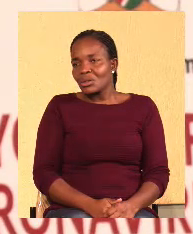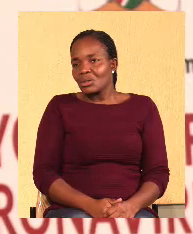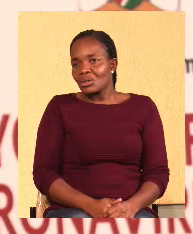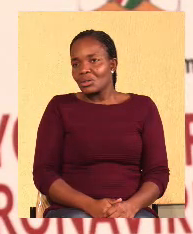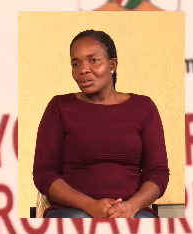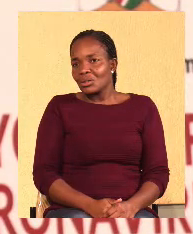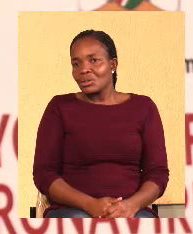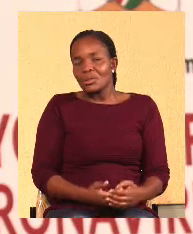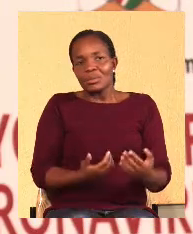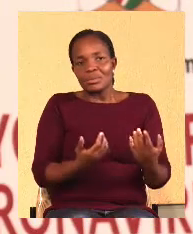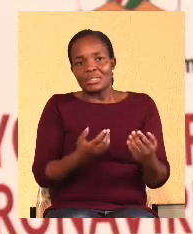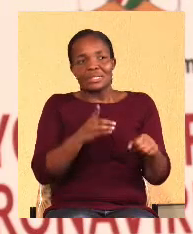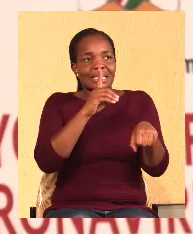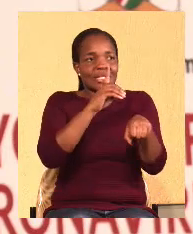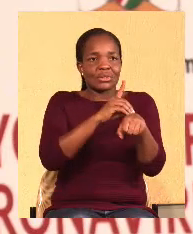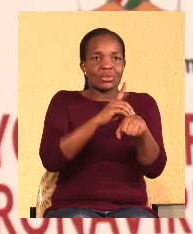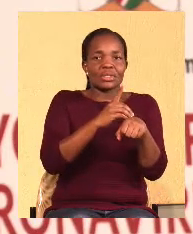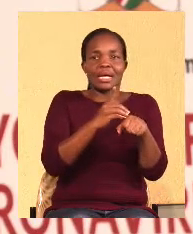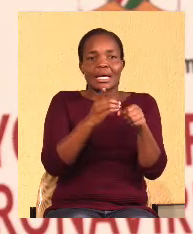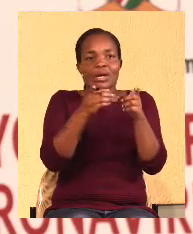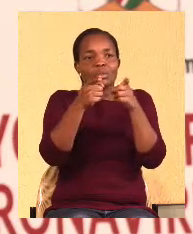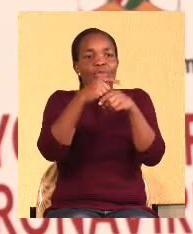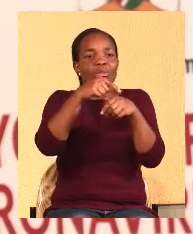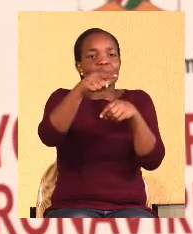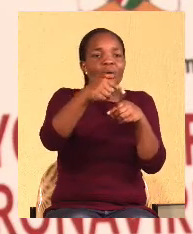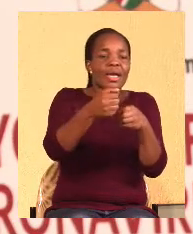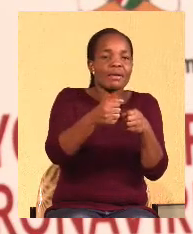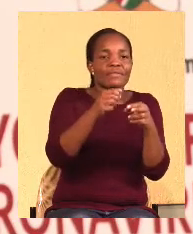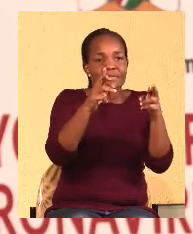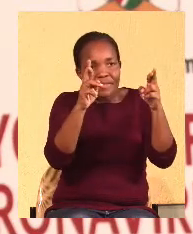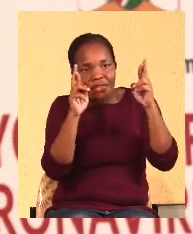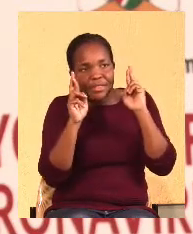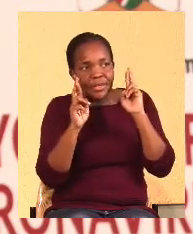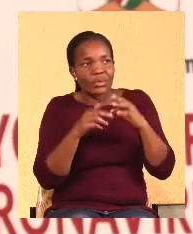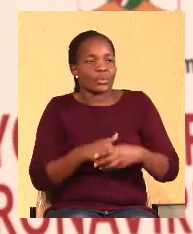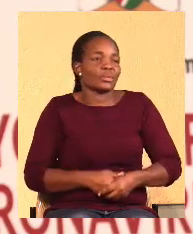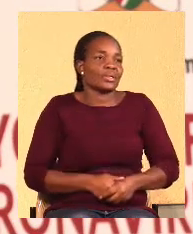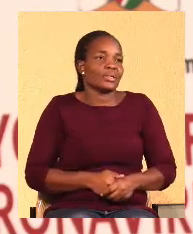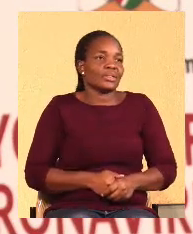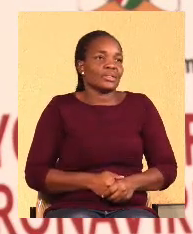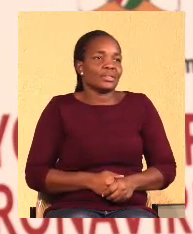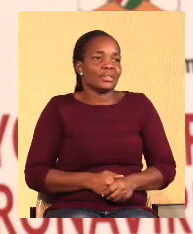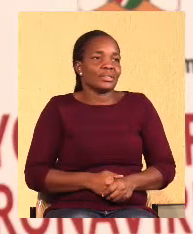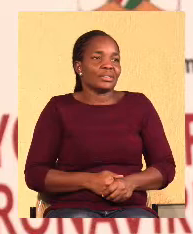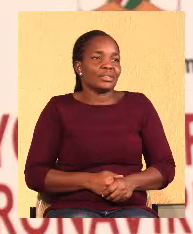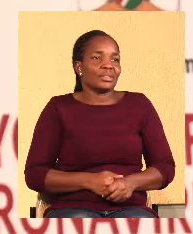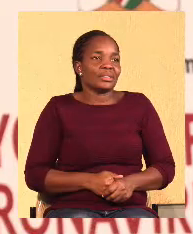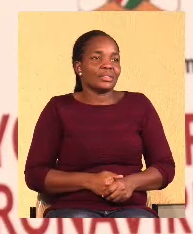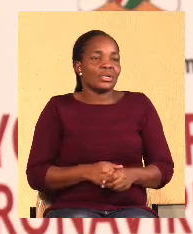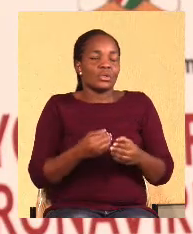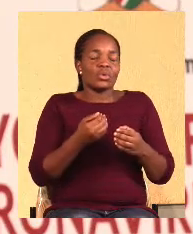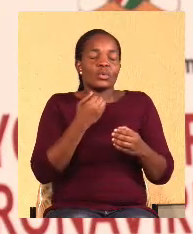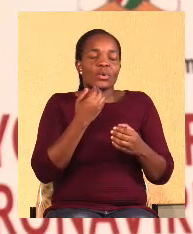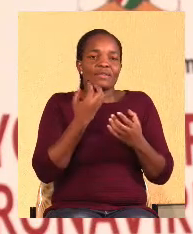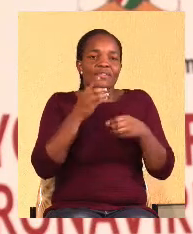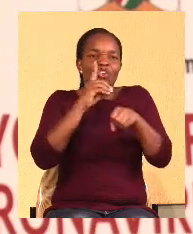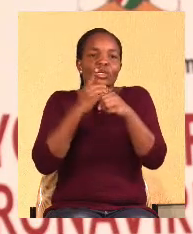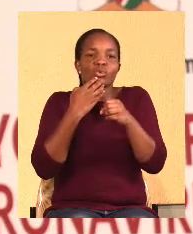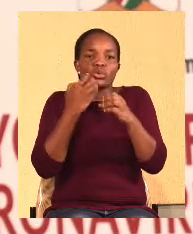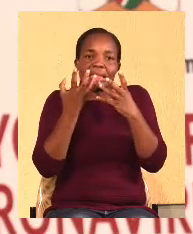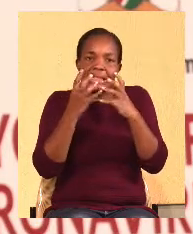in a consulting room who really needs to speak to us, and then now it's covered, I mean, it's blocked because we are